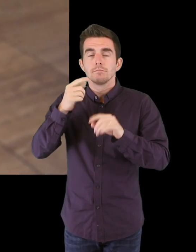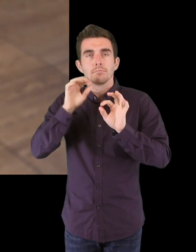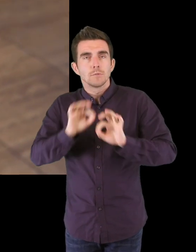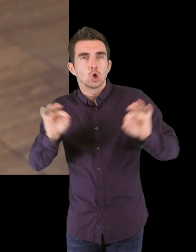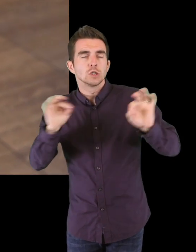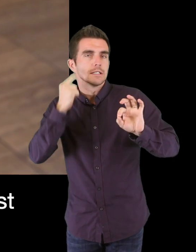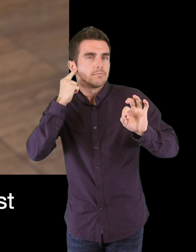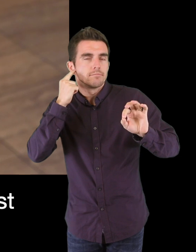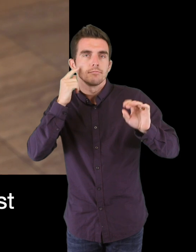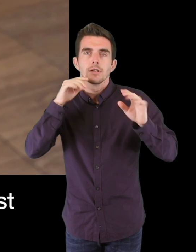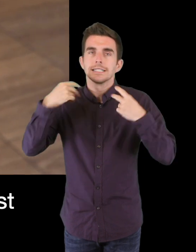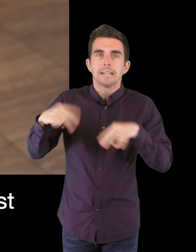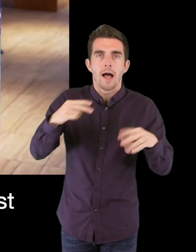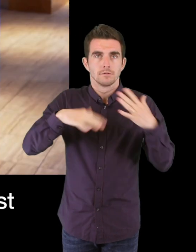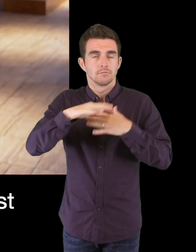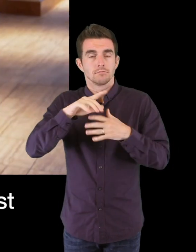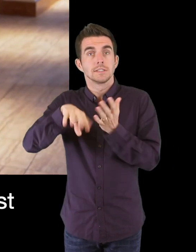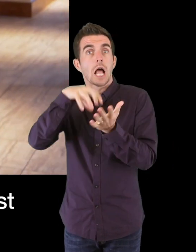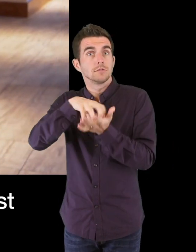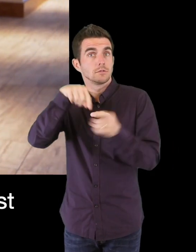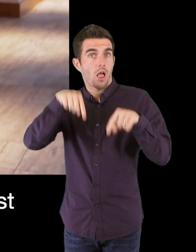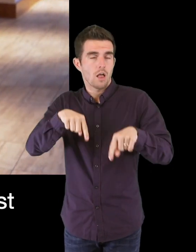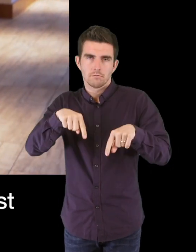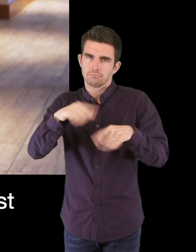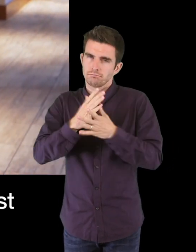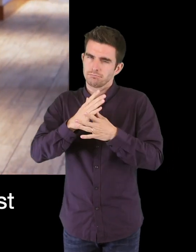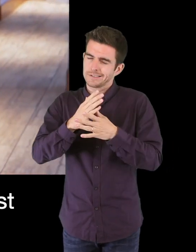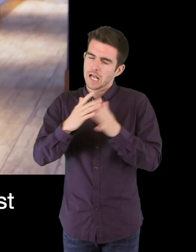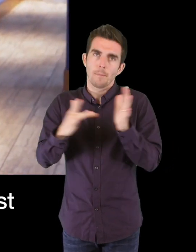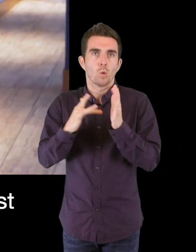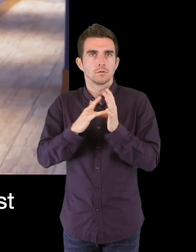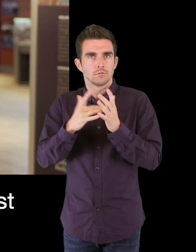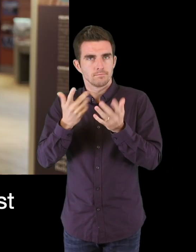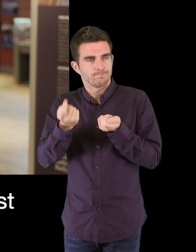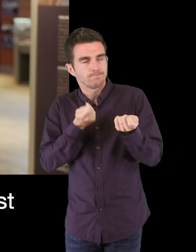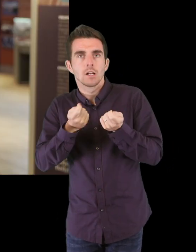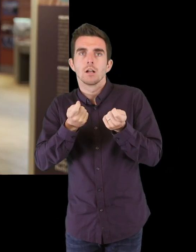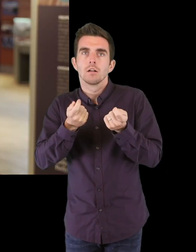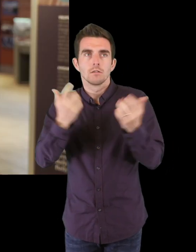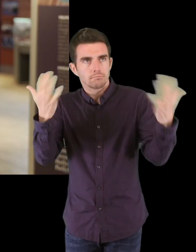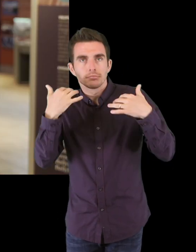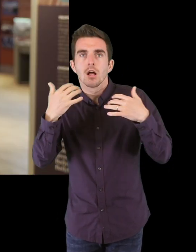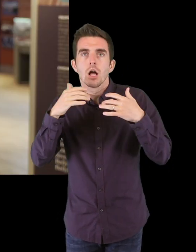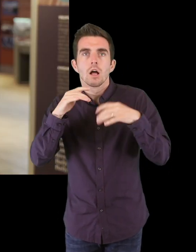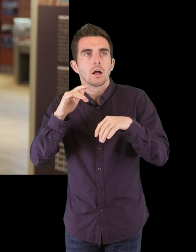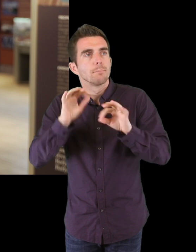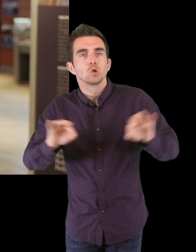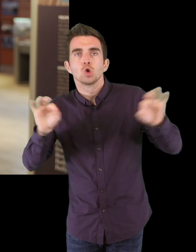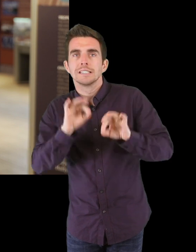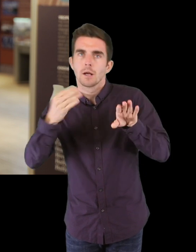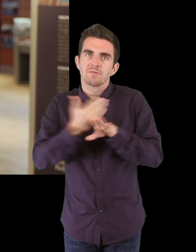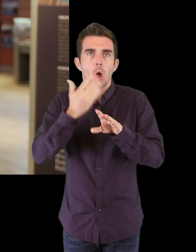music and the dance. The centre also makes it a priority to host musical performances across the year. These performances